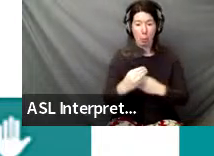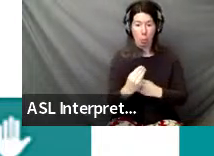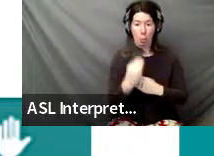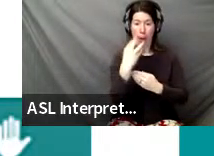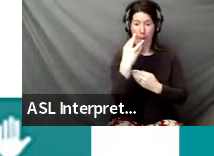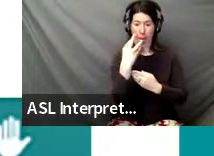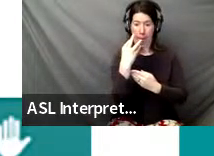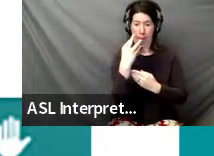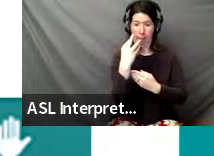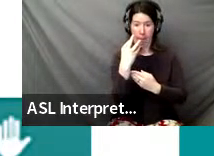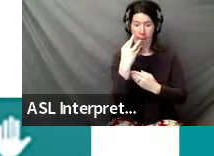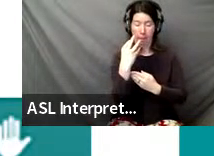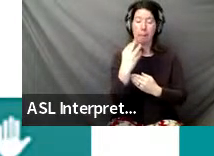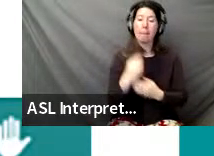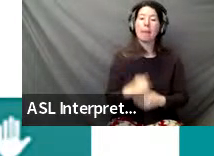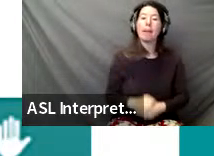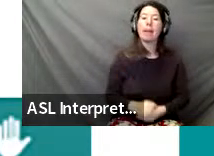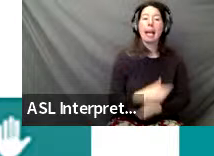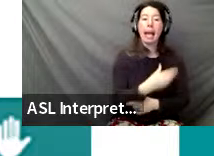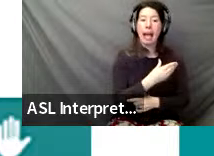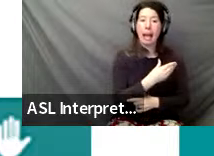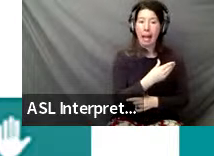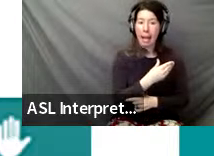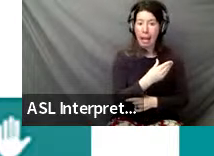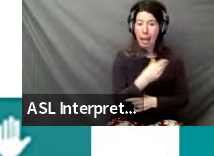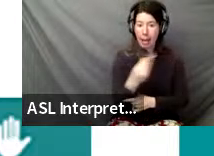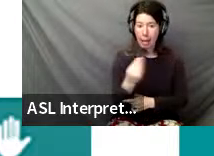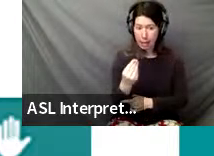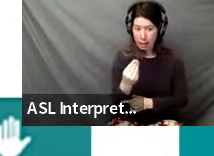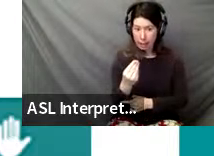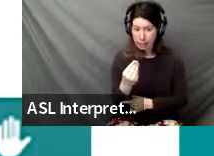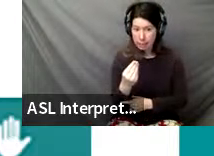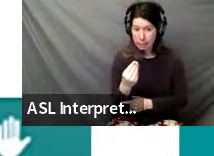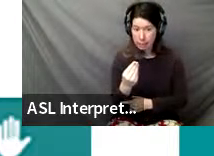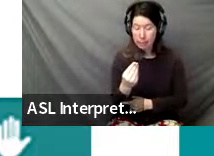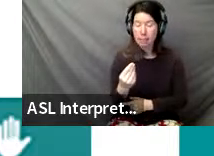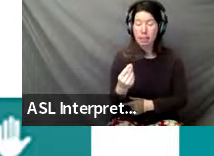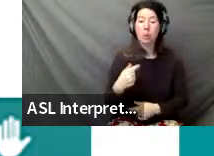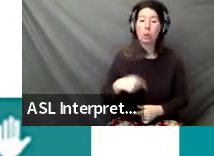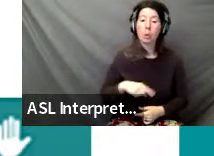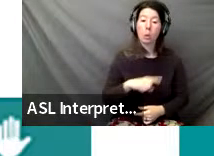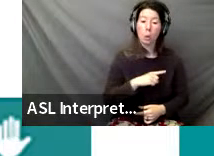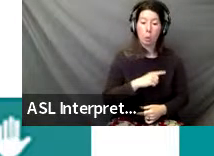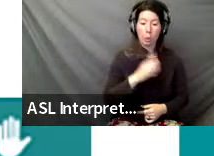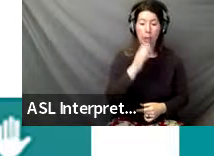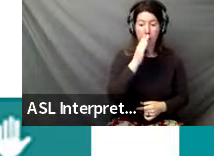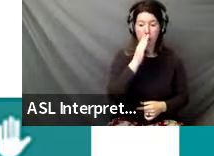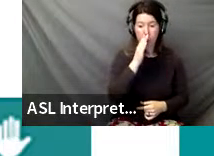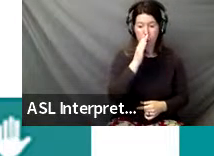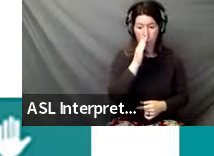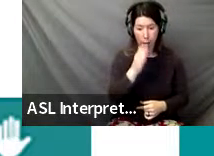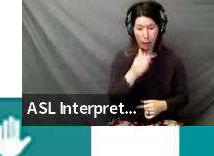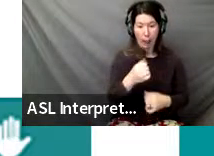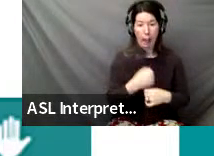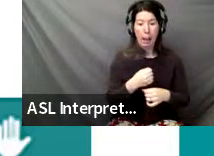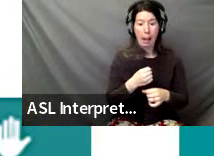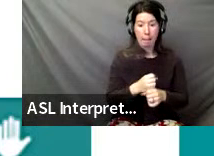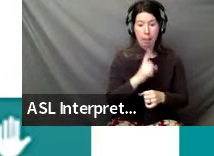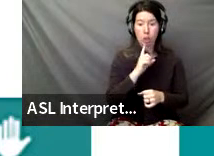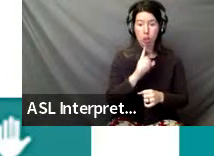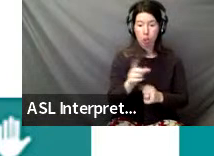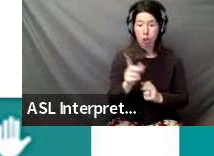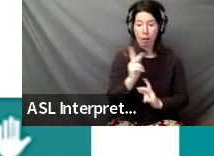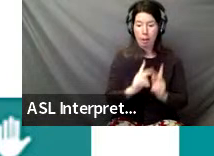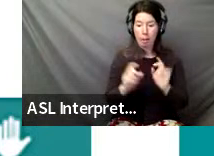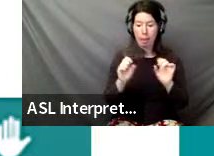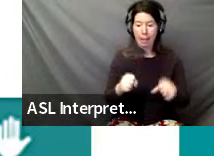camera, and we are going to ensure that we allow for folks to be able to share